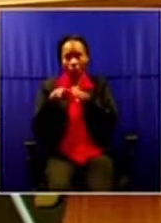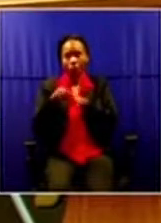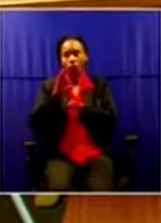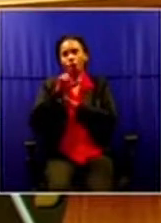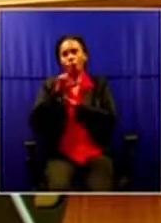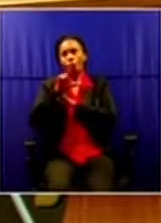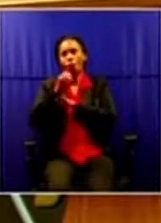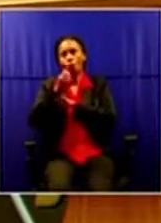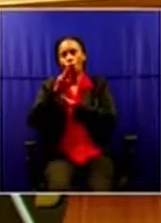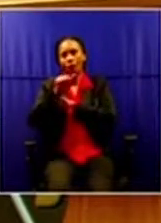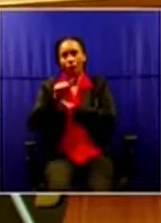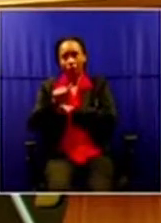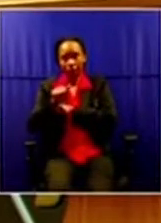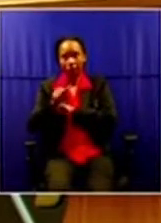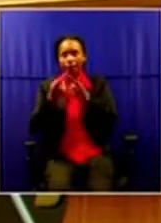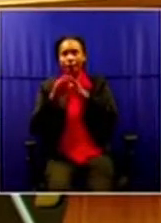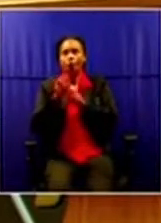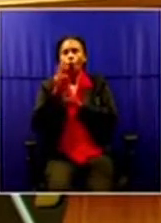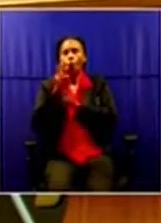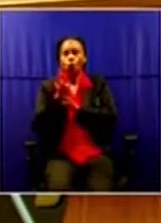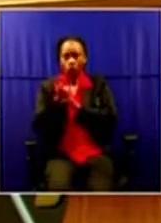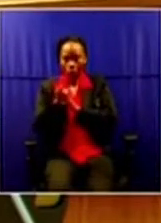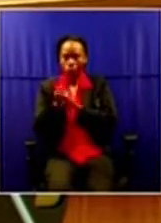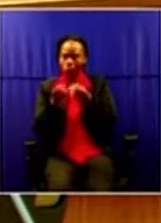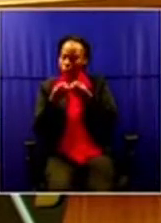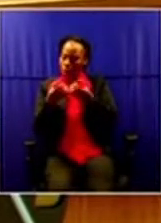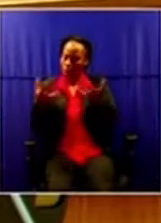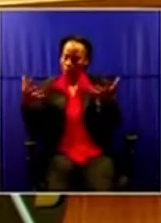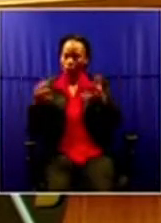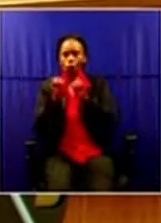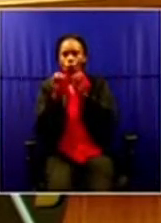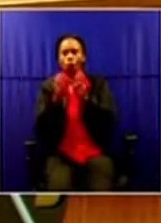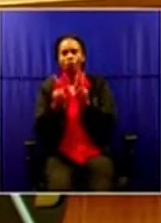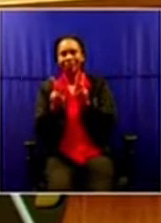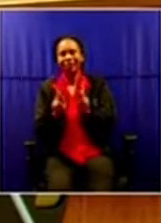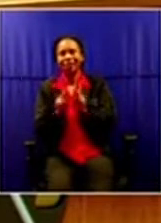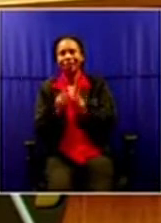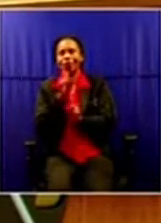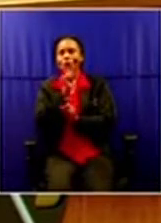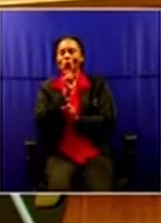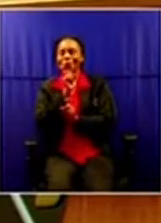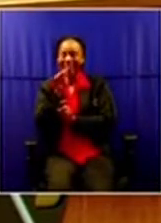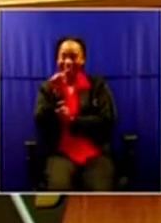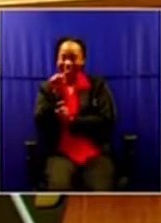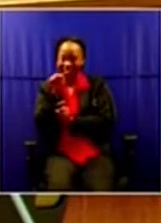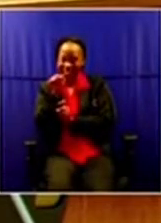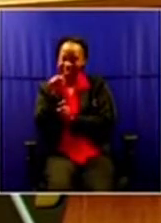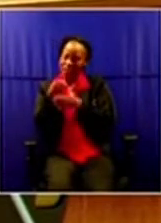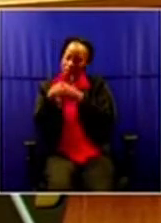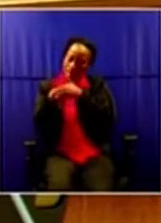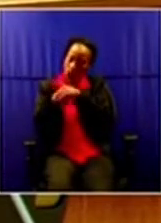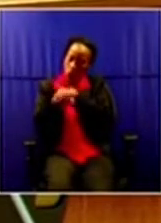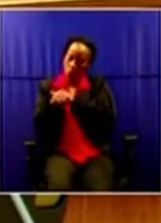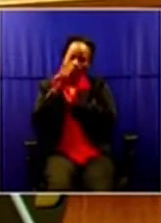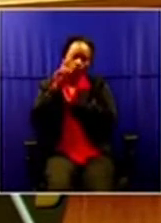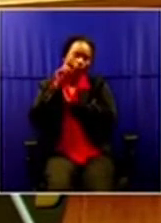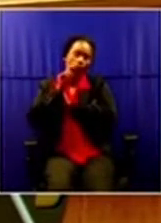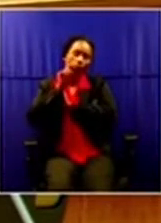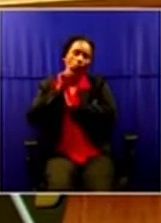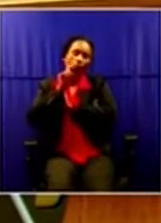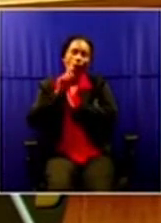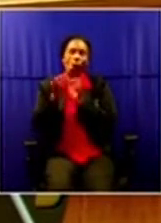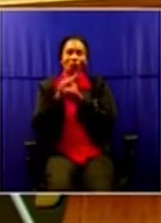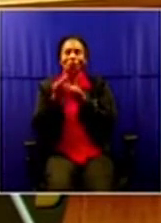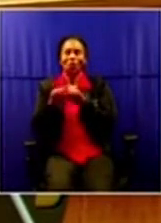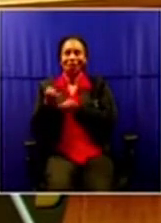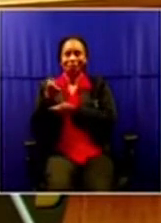also boundless opportunities to use this ancient resource for sustainable growth